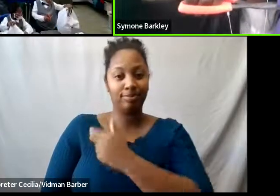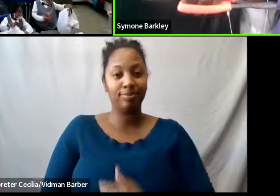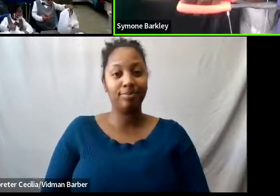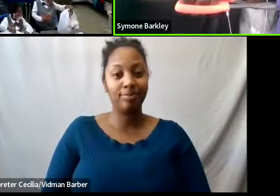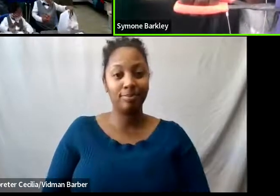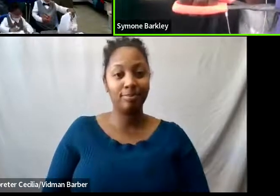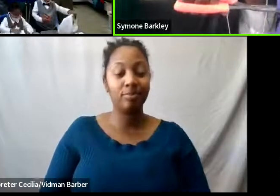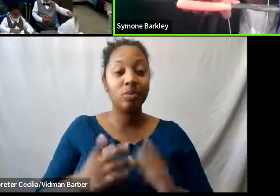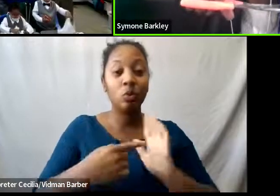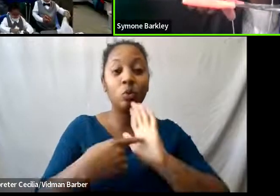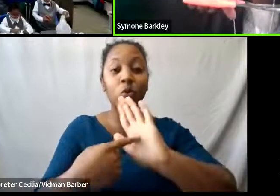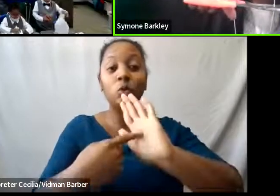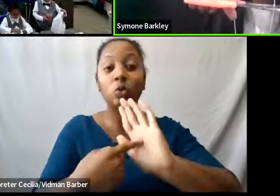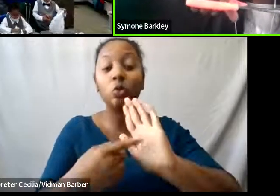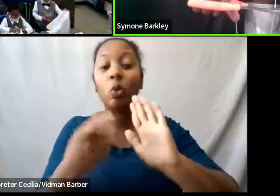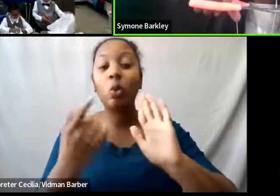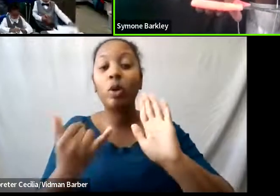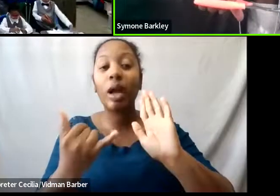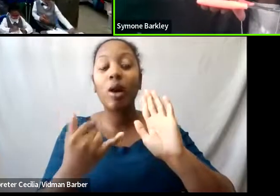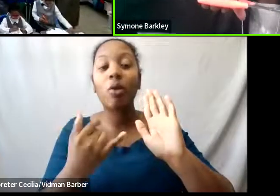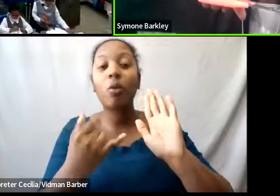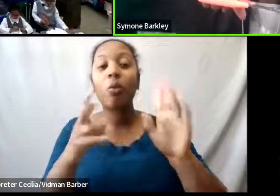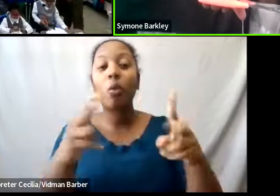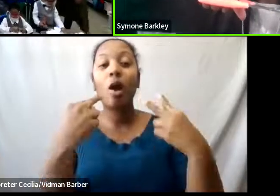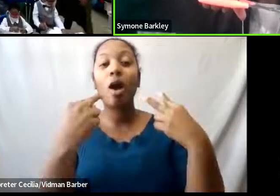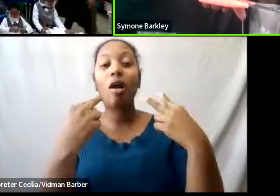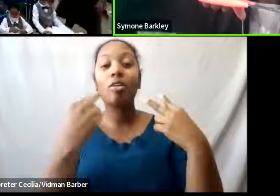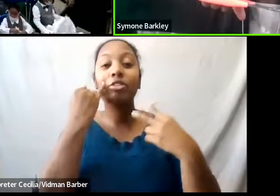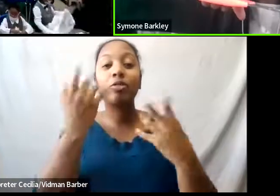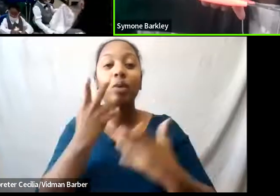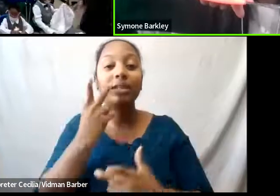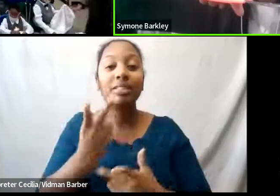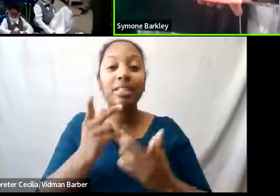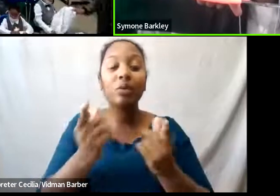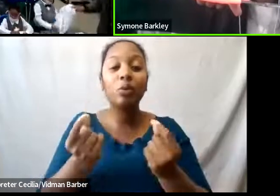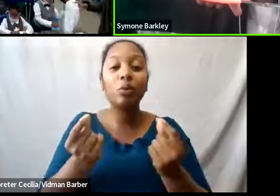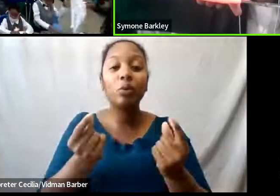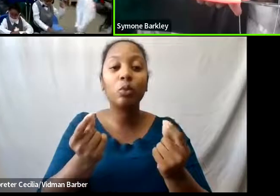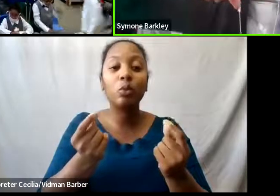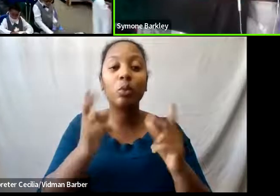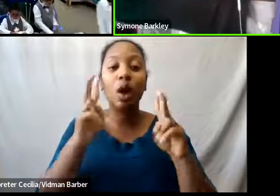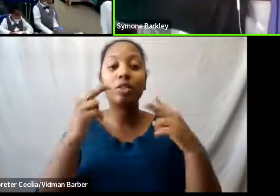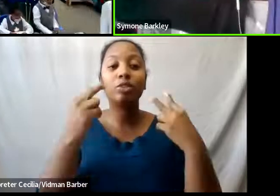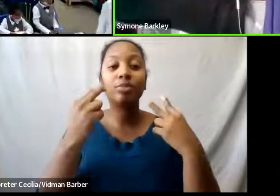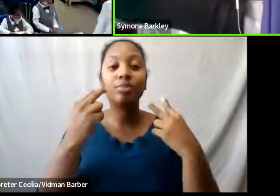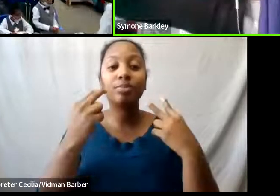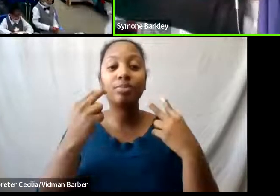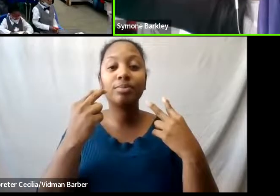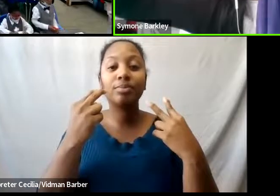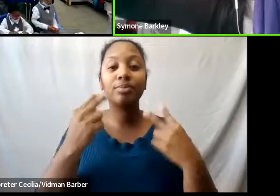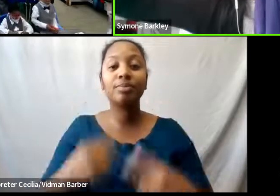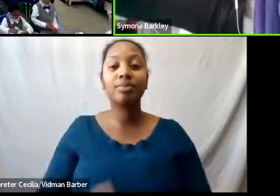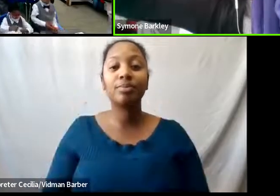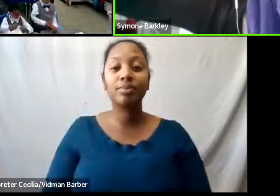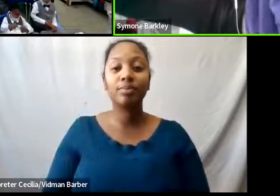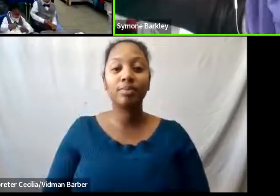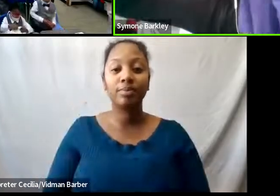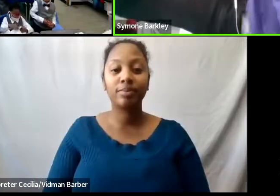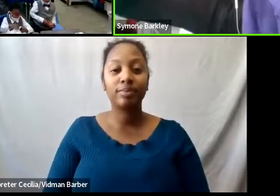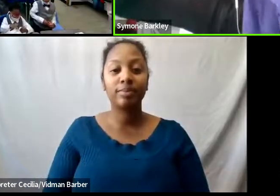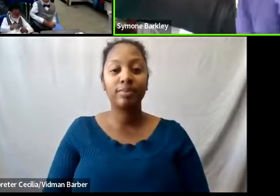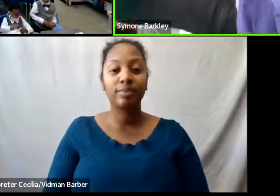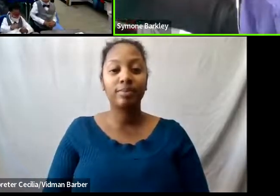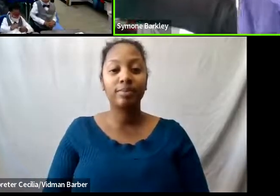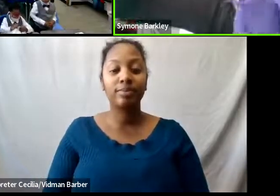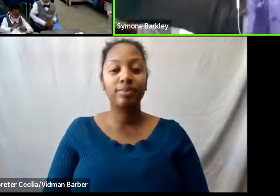I'm showing you in front of me. Eyes on me if you want to see how to do this. So you want to just cut here,